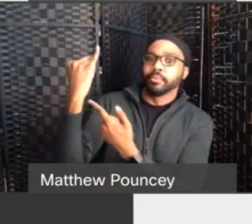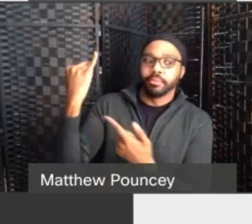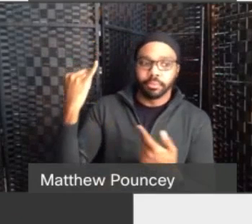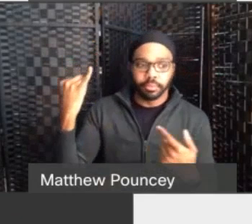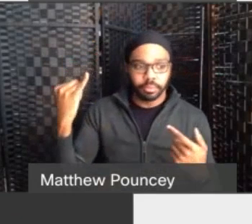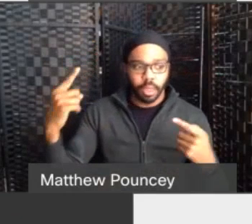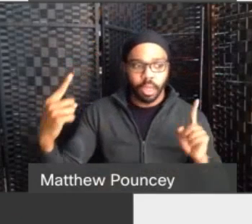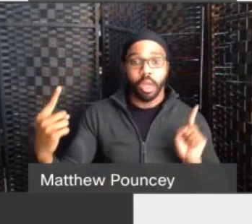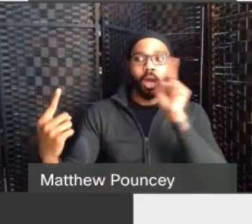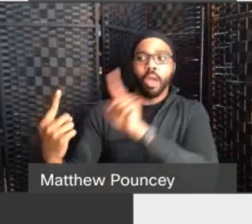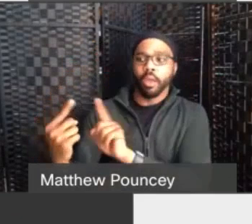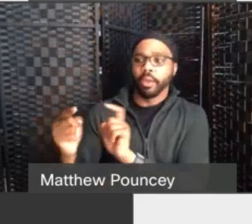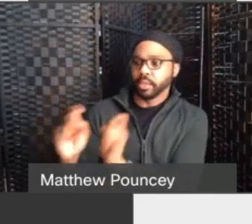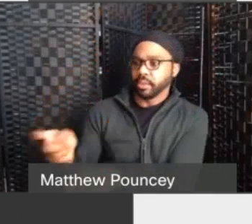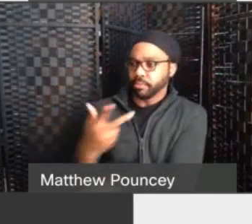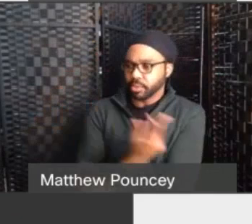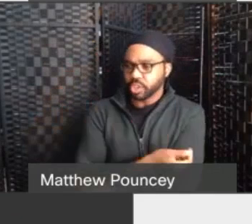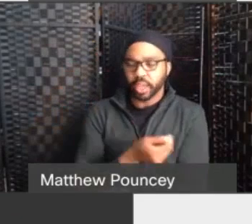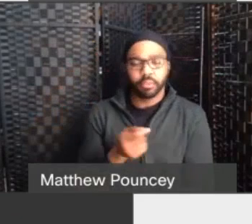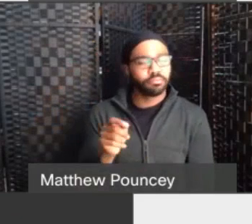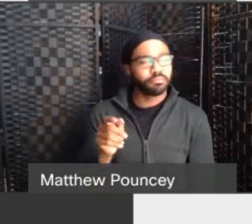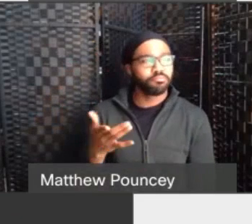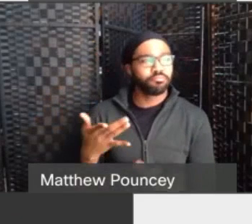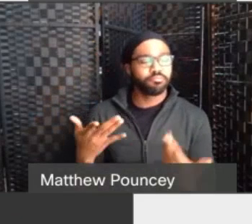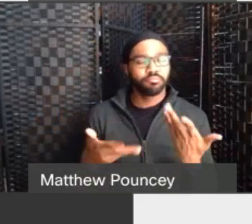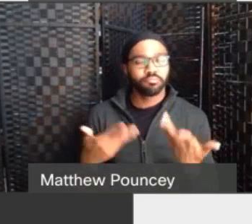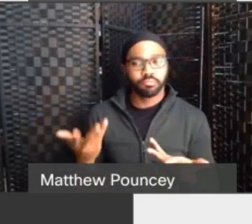to them and give it to them. It is um,